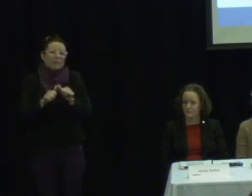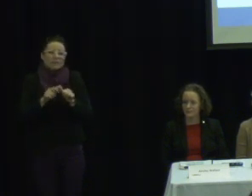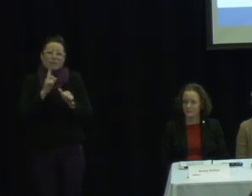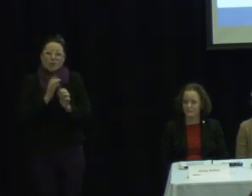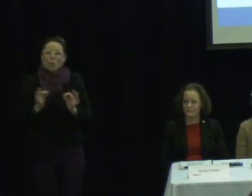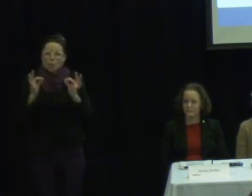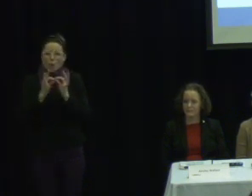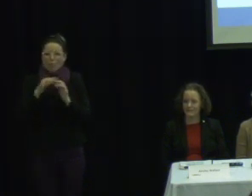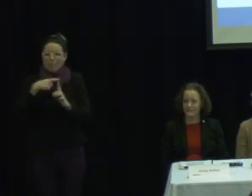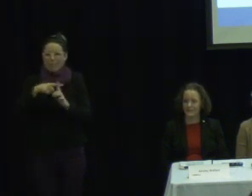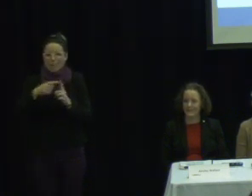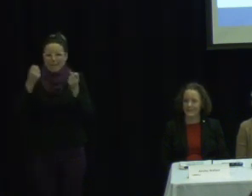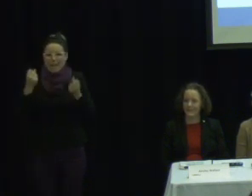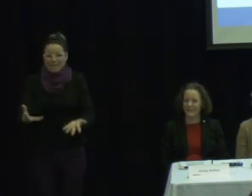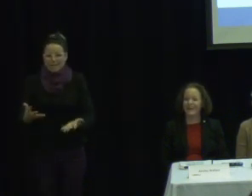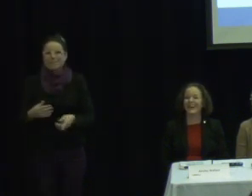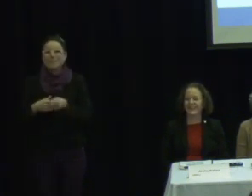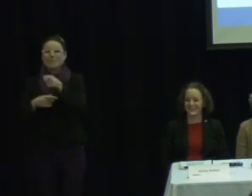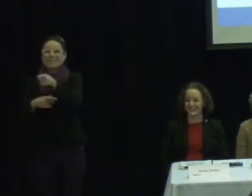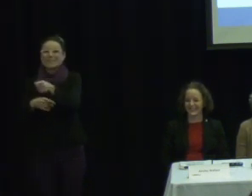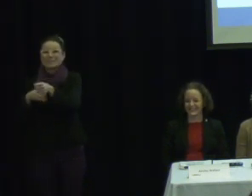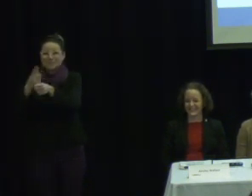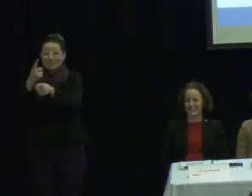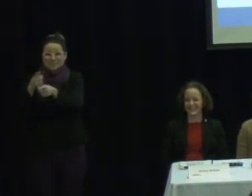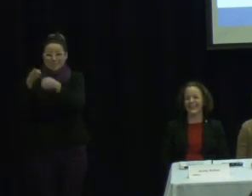Maybe it's because the mic is still, you know, right next to me.